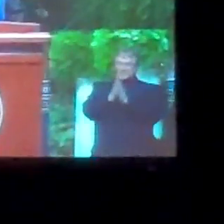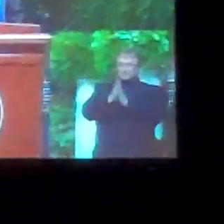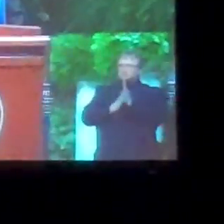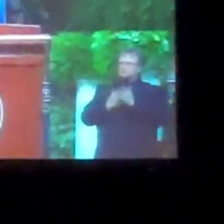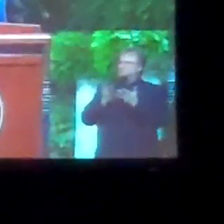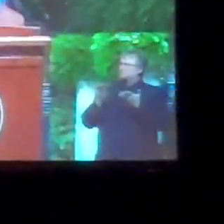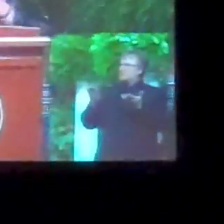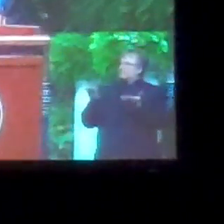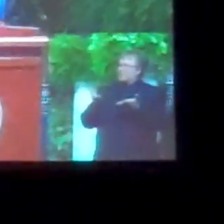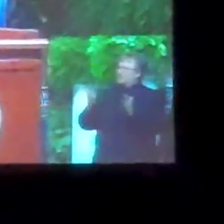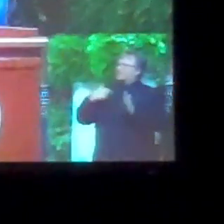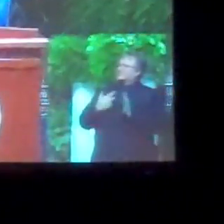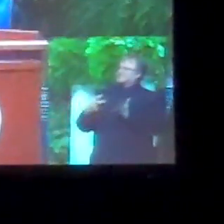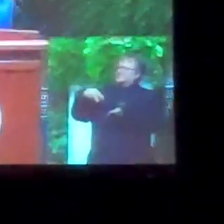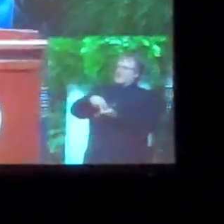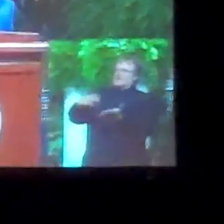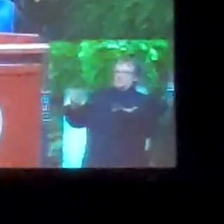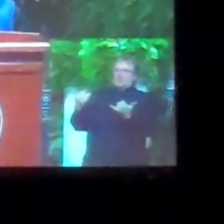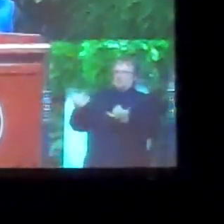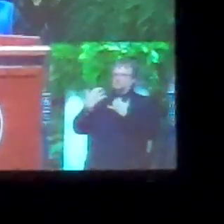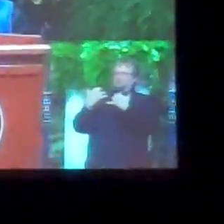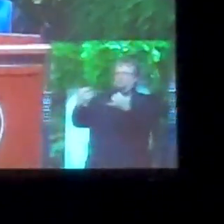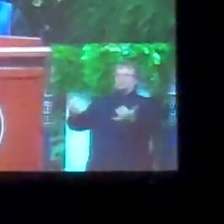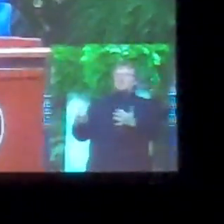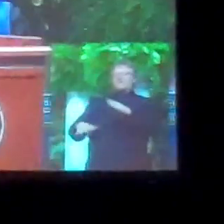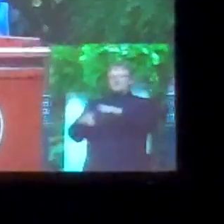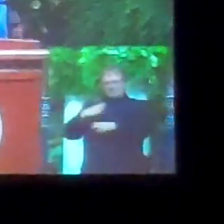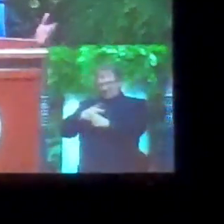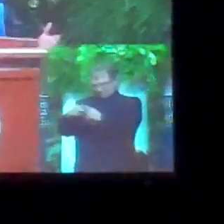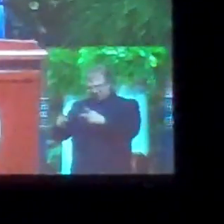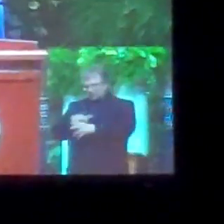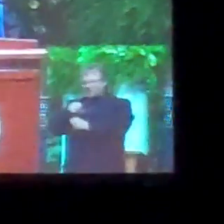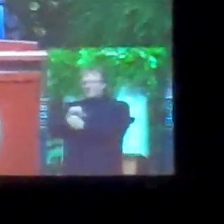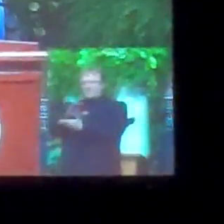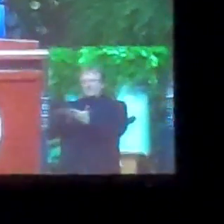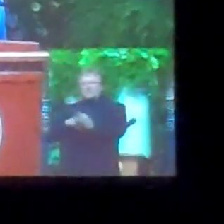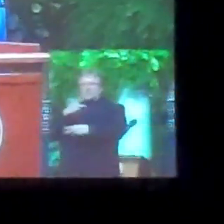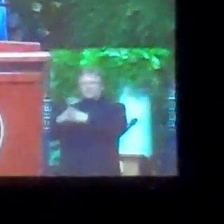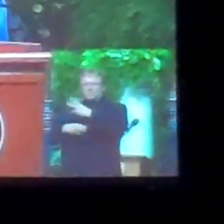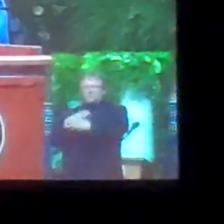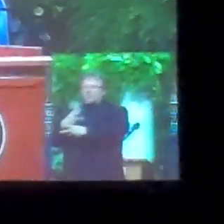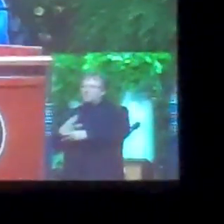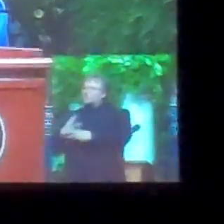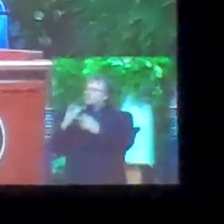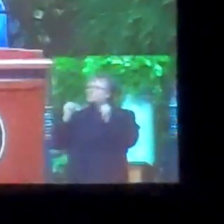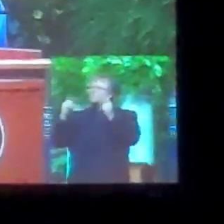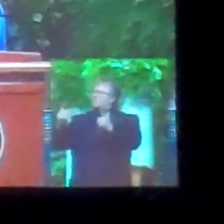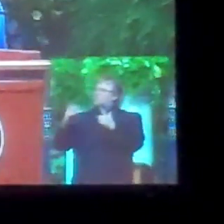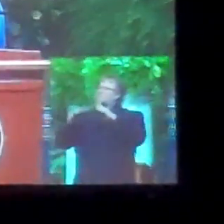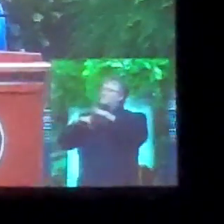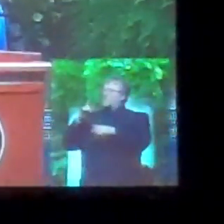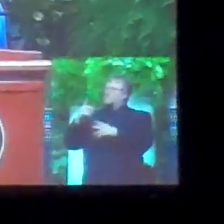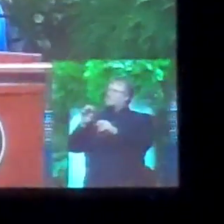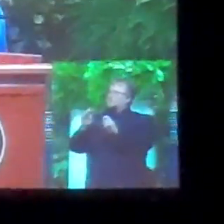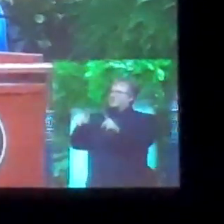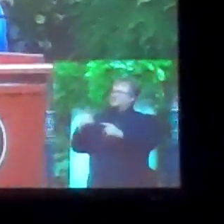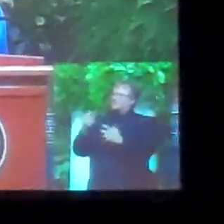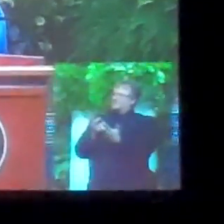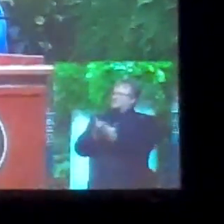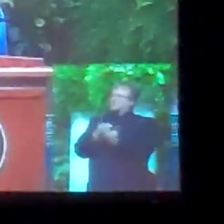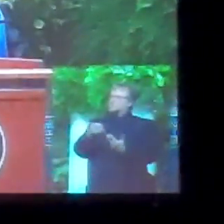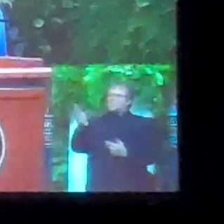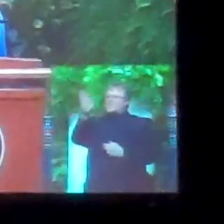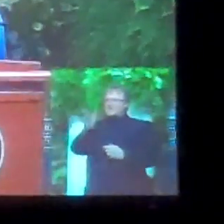you. I have found my place in the world of academia, and you have all found an education that speaks to you. So never forget